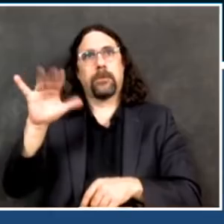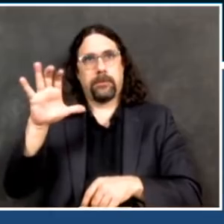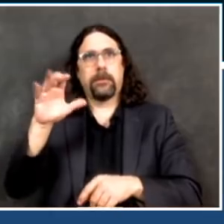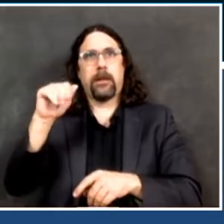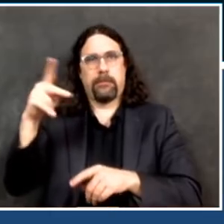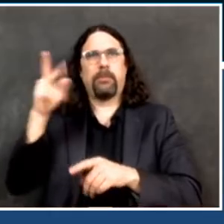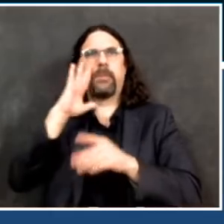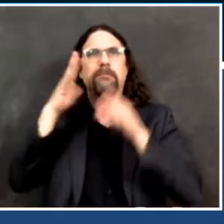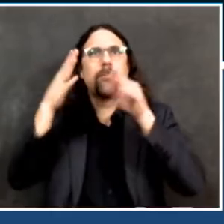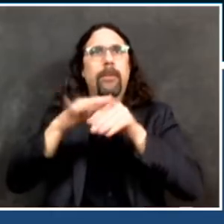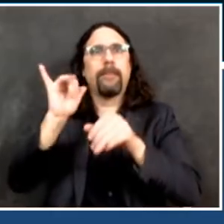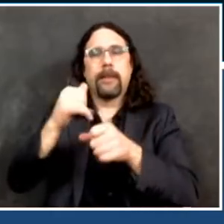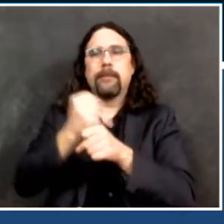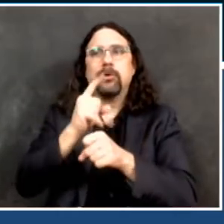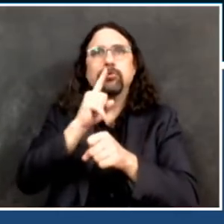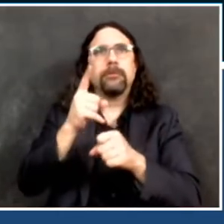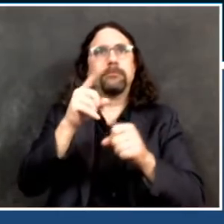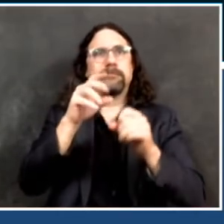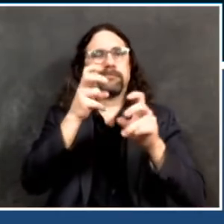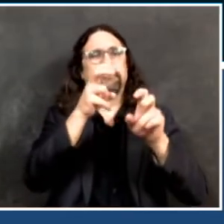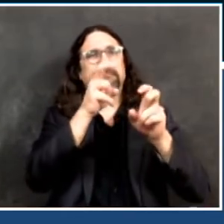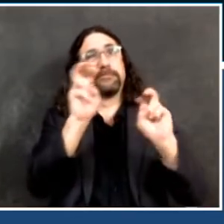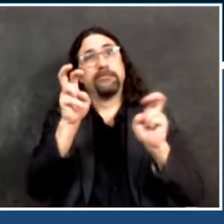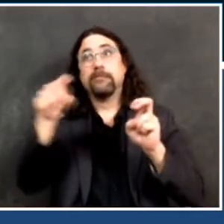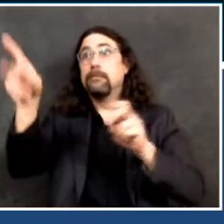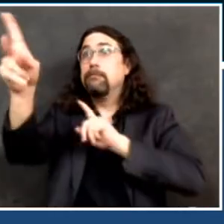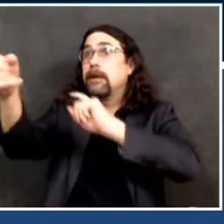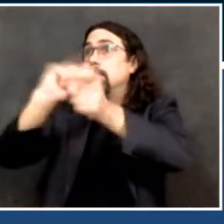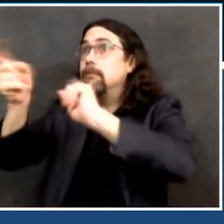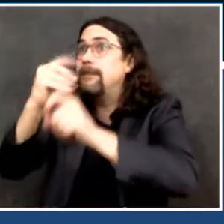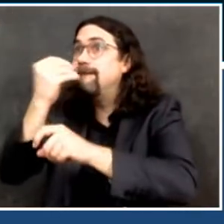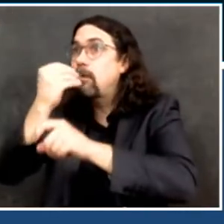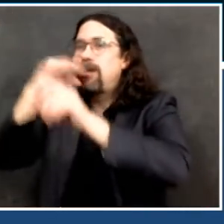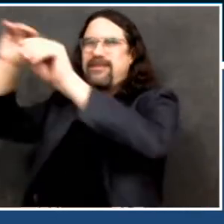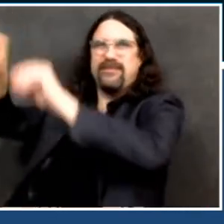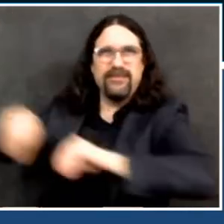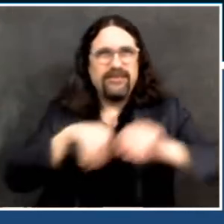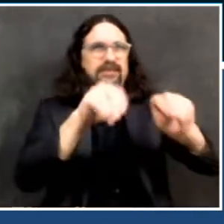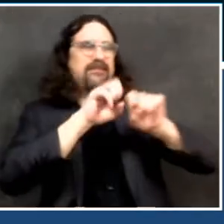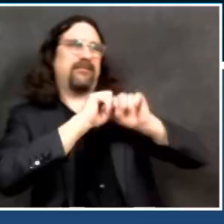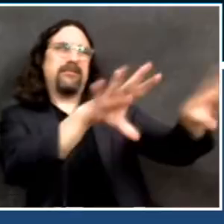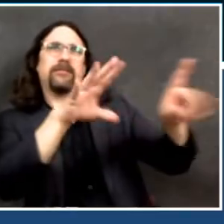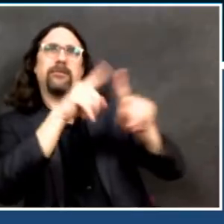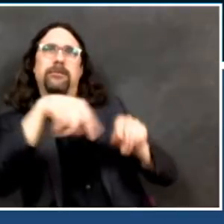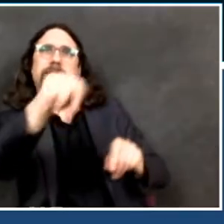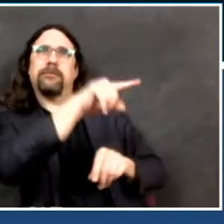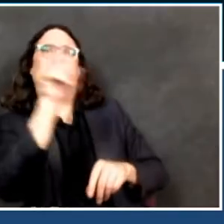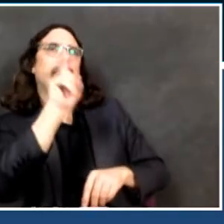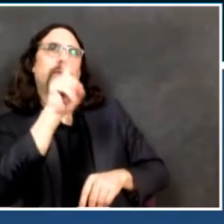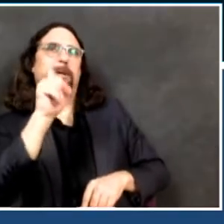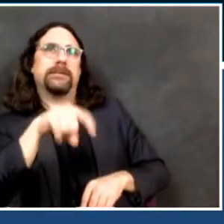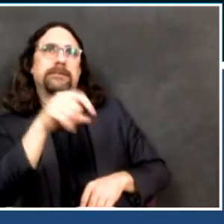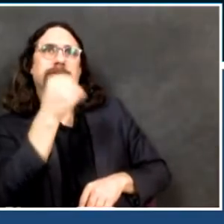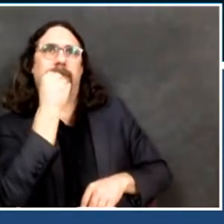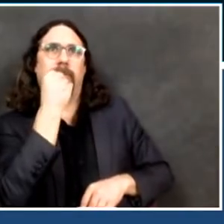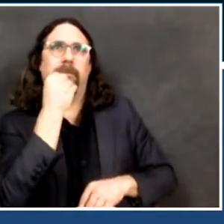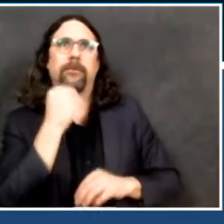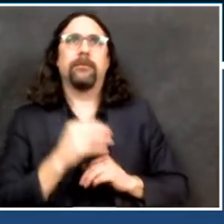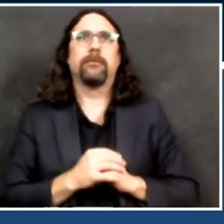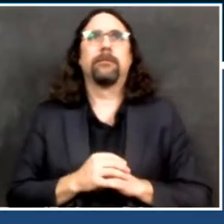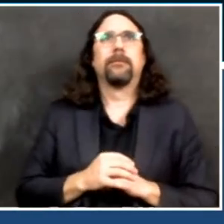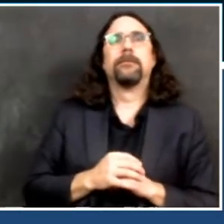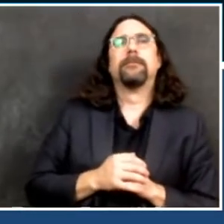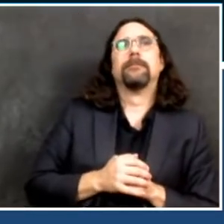In the next phase of our emergency delivery program, we're going to concentrate on registering entire